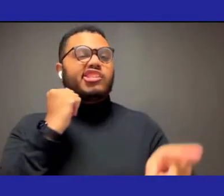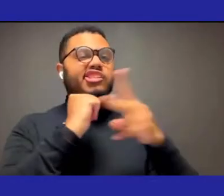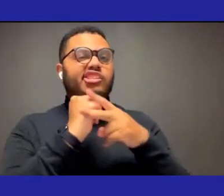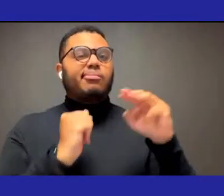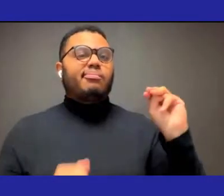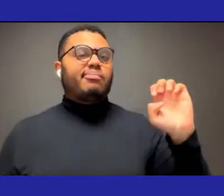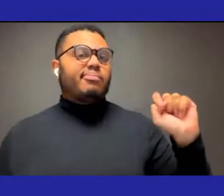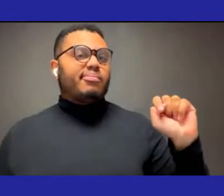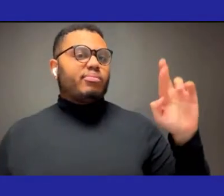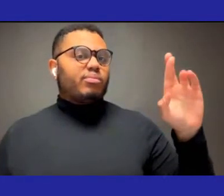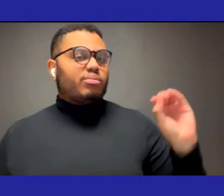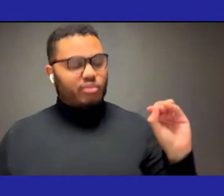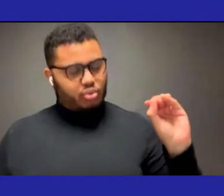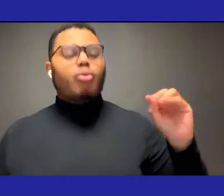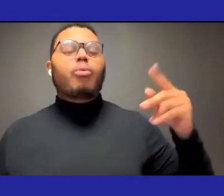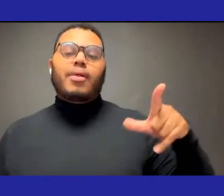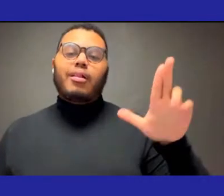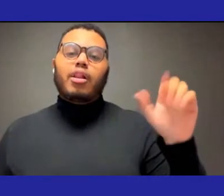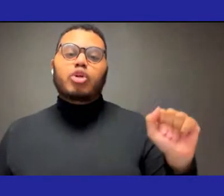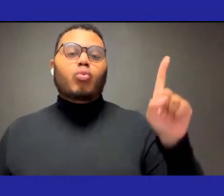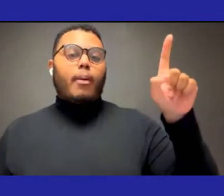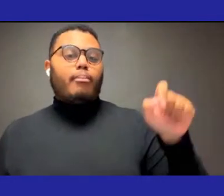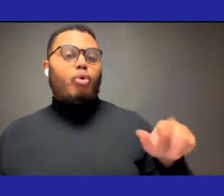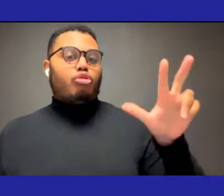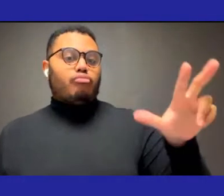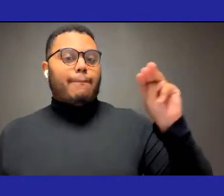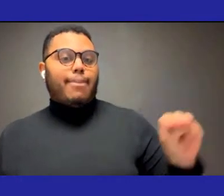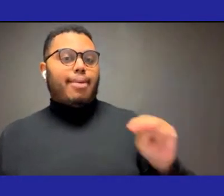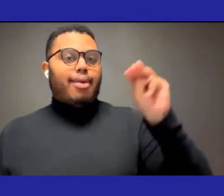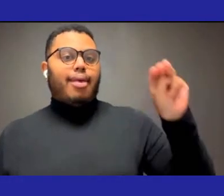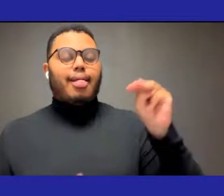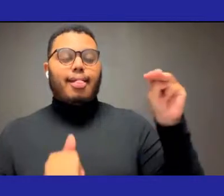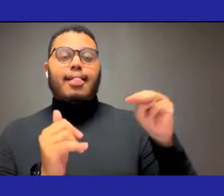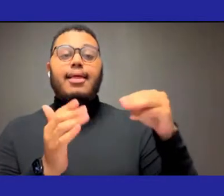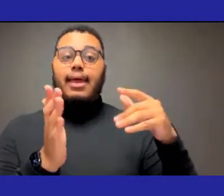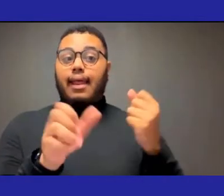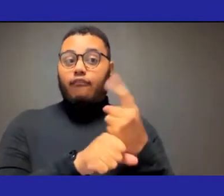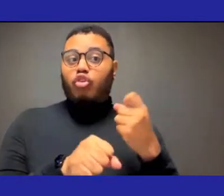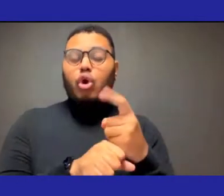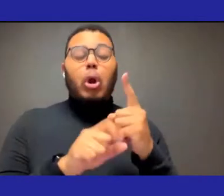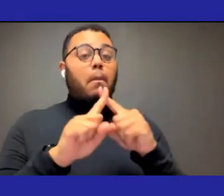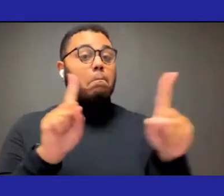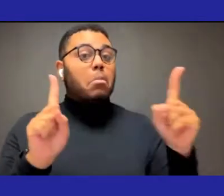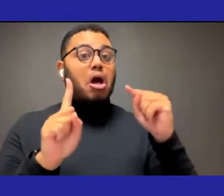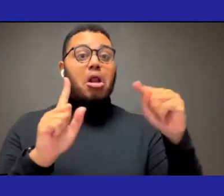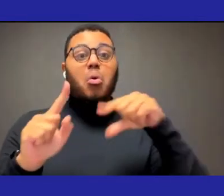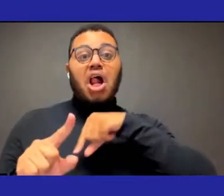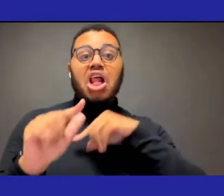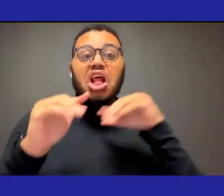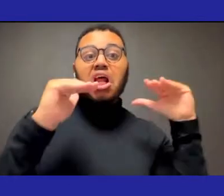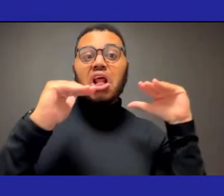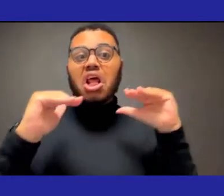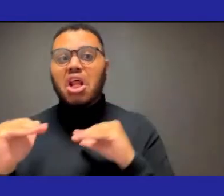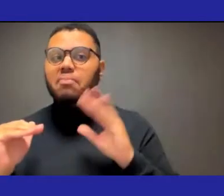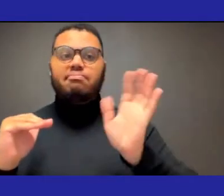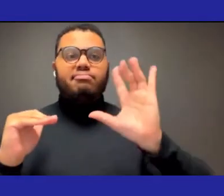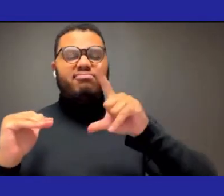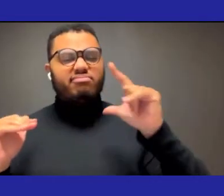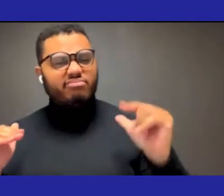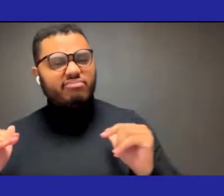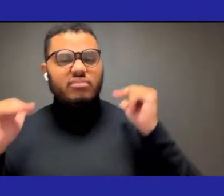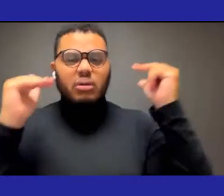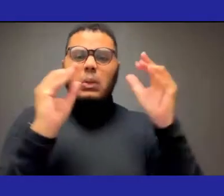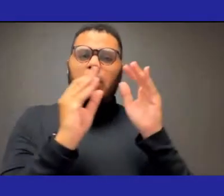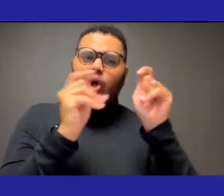million annually, but not compromising on quality because it allows for increased personalization, more expanded channels